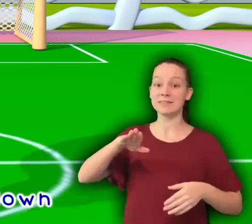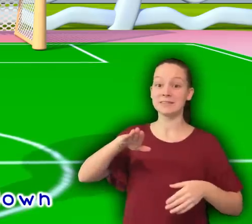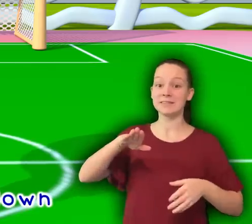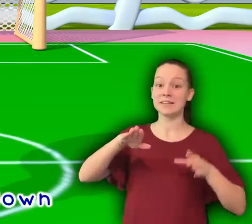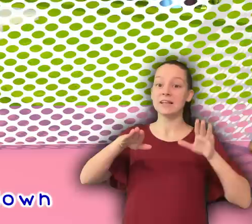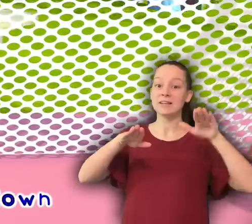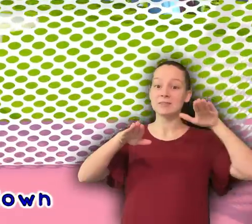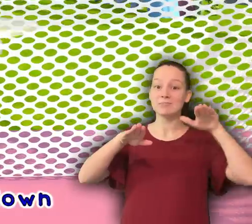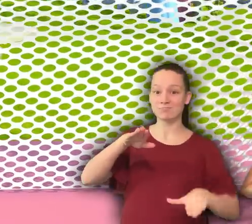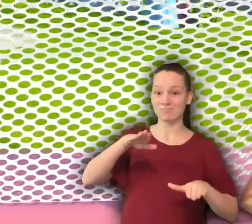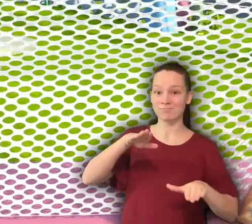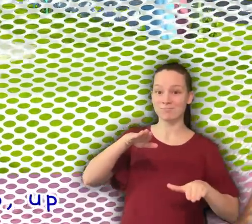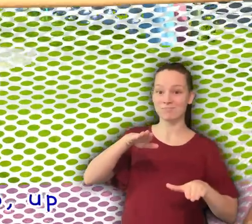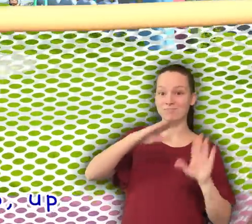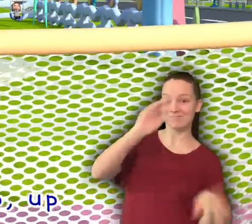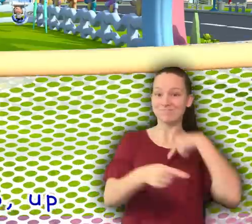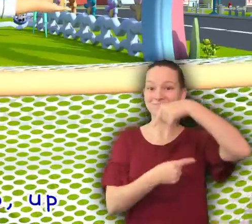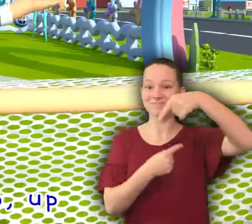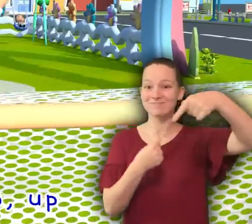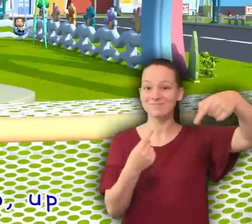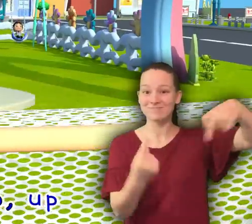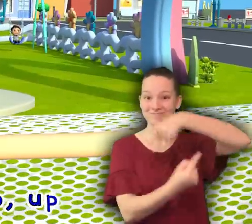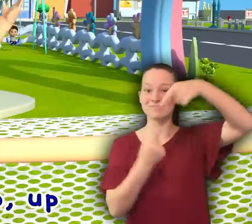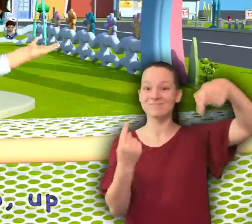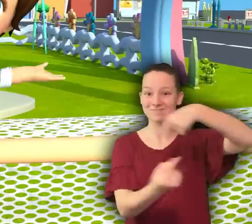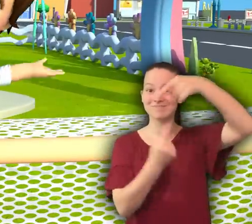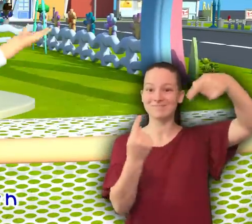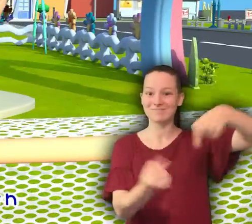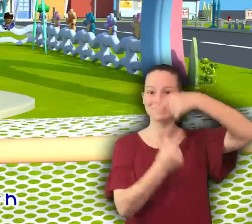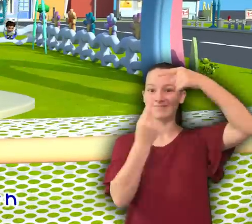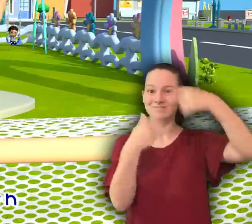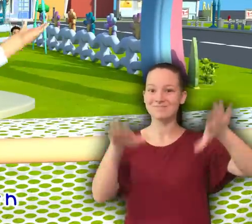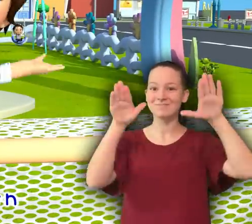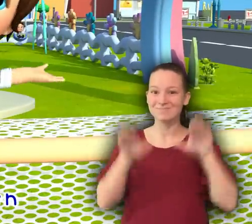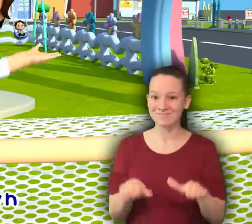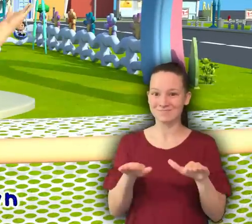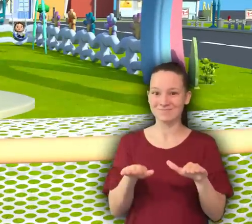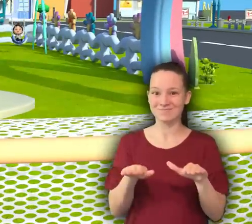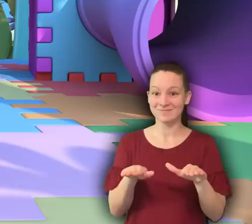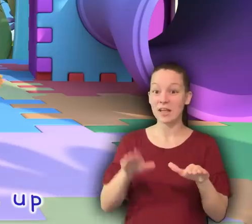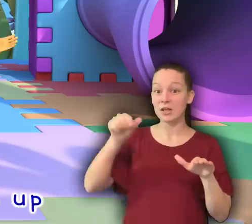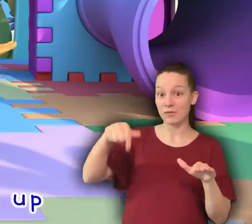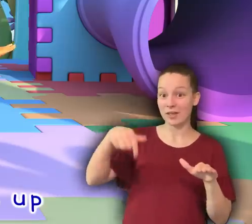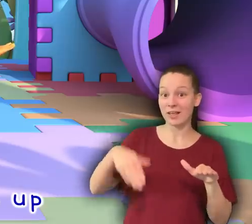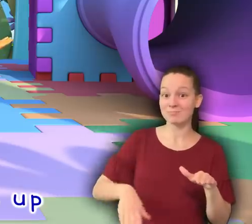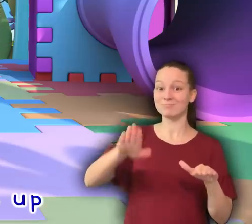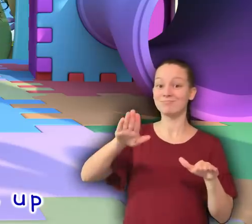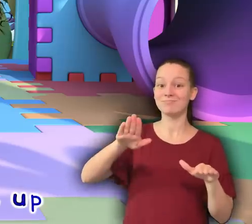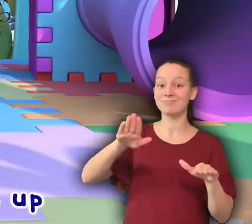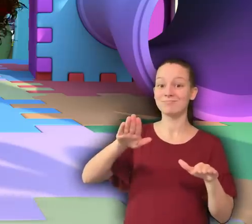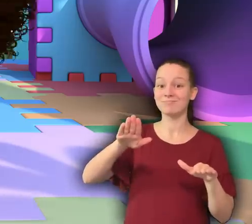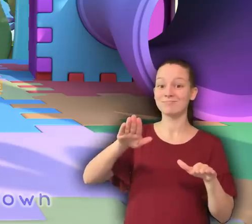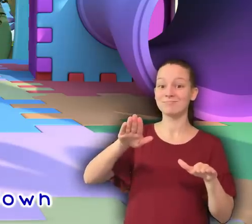you put your left foot down you swing yourself up up and bring yourself down you lift your